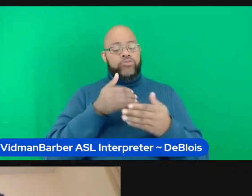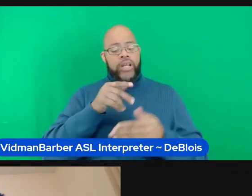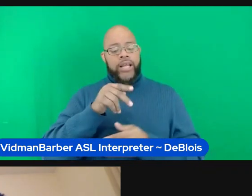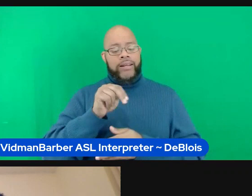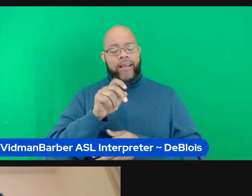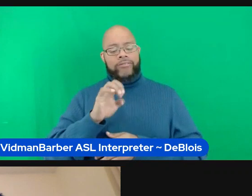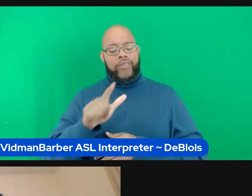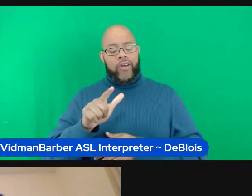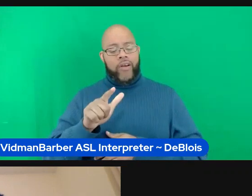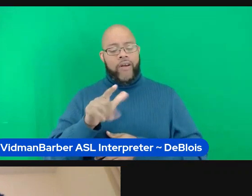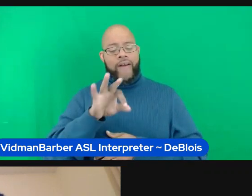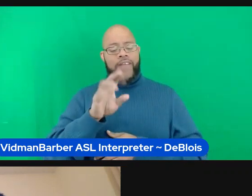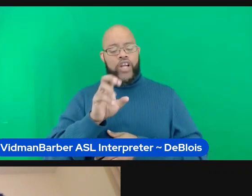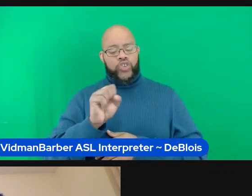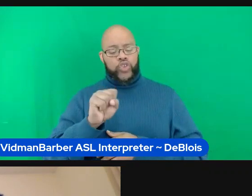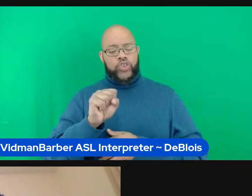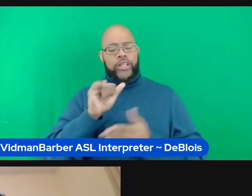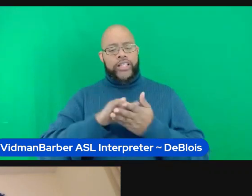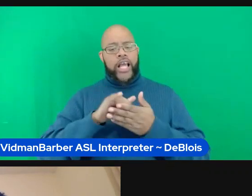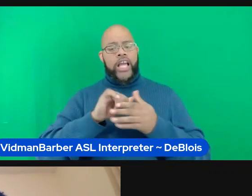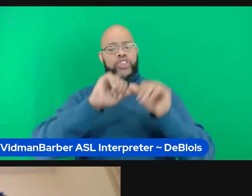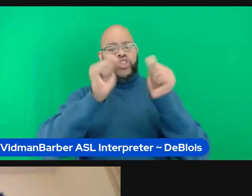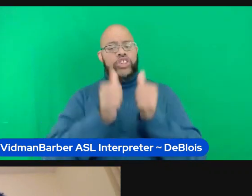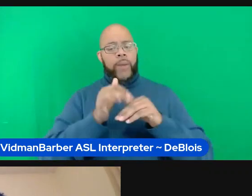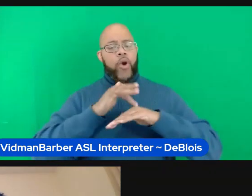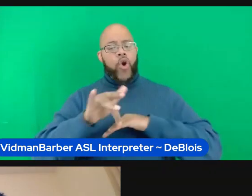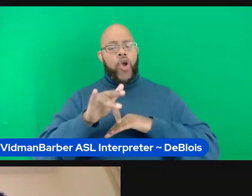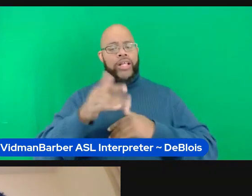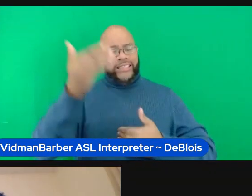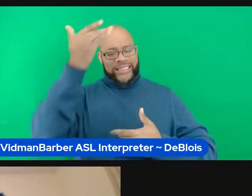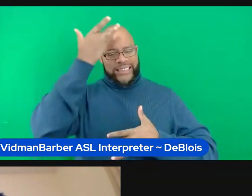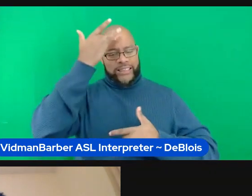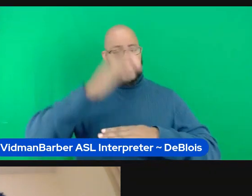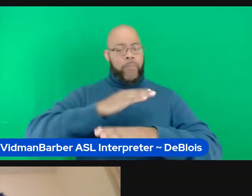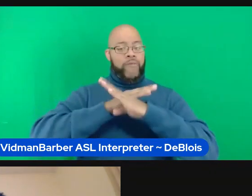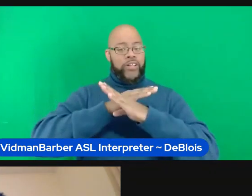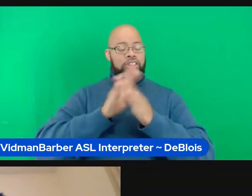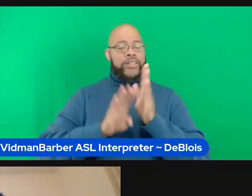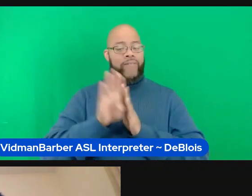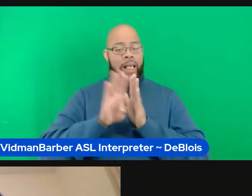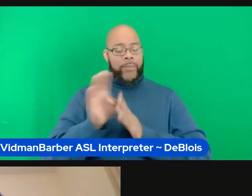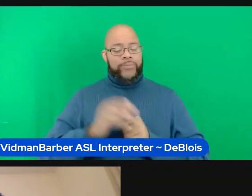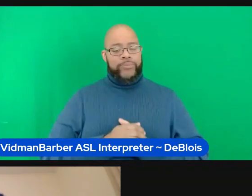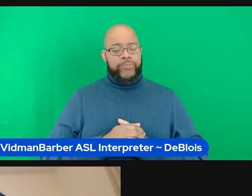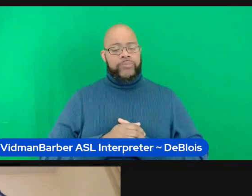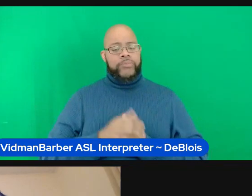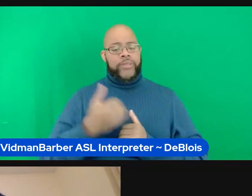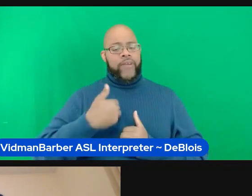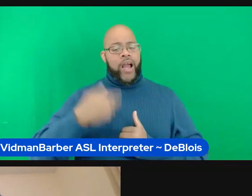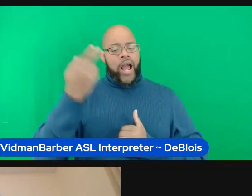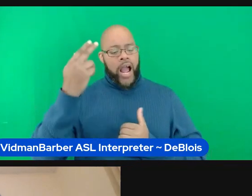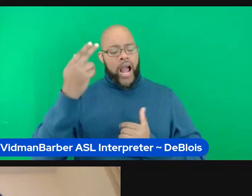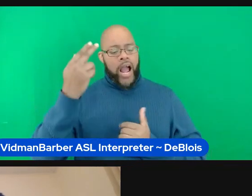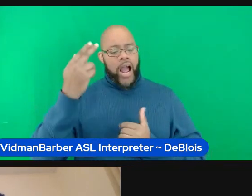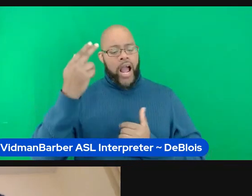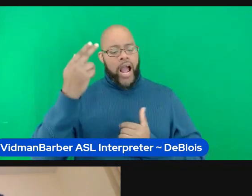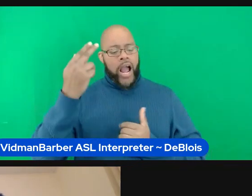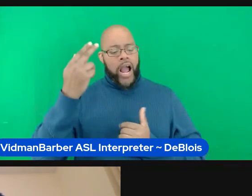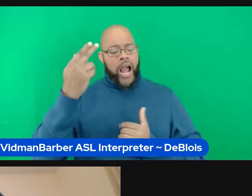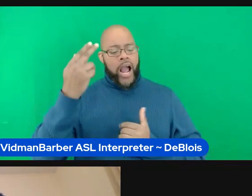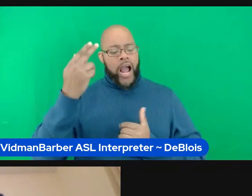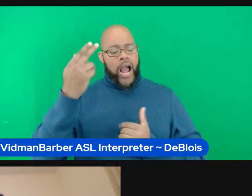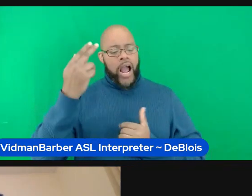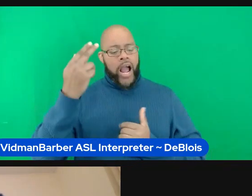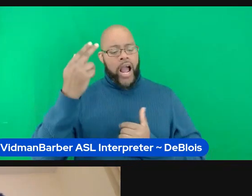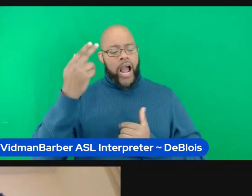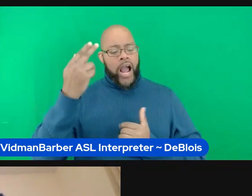shape early human immune development. Integrating wet lab expertise with high-dimensional computational analysis, she